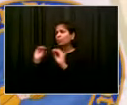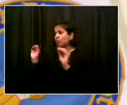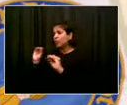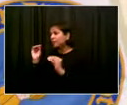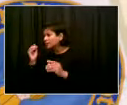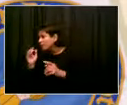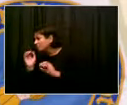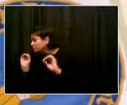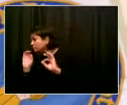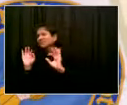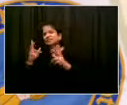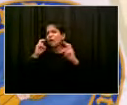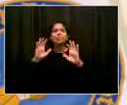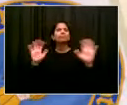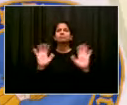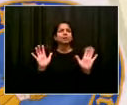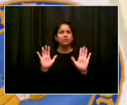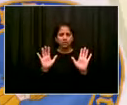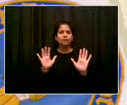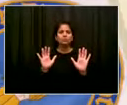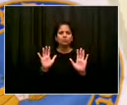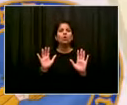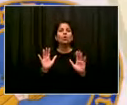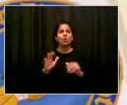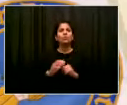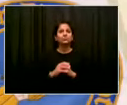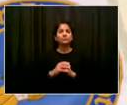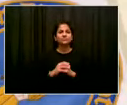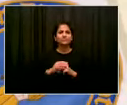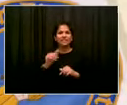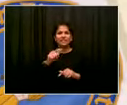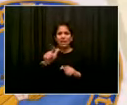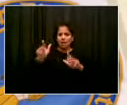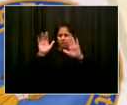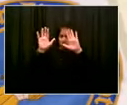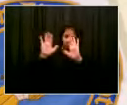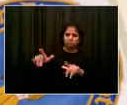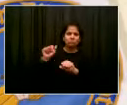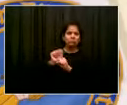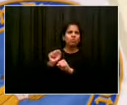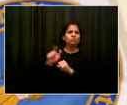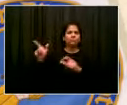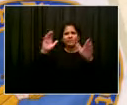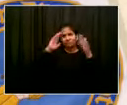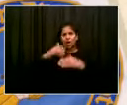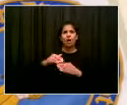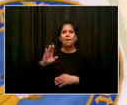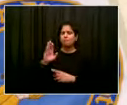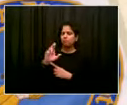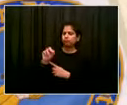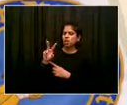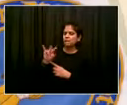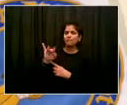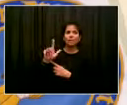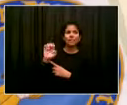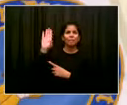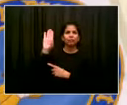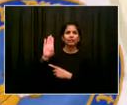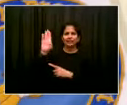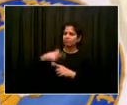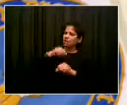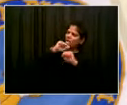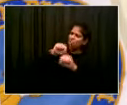done. And I love what he's doing over there, tremendous asset to Brownsville, and the community loves him. But I'll speak about